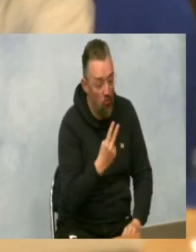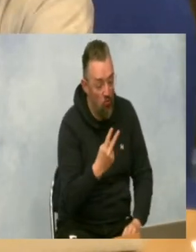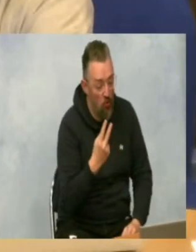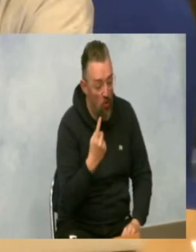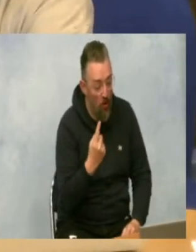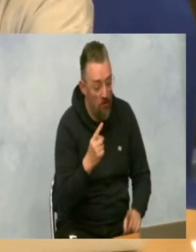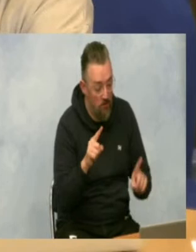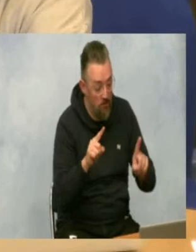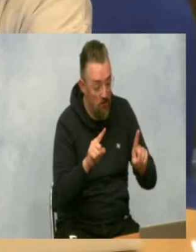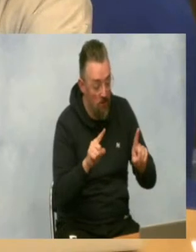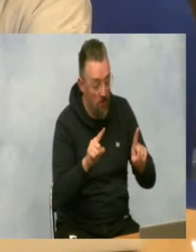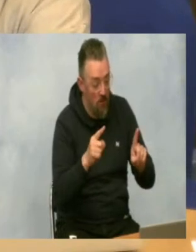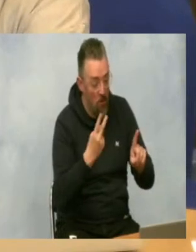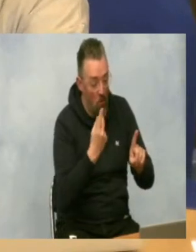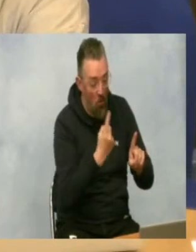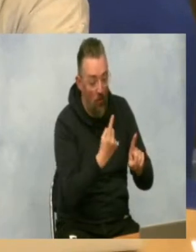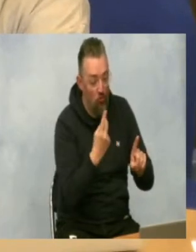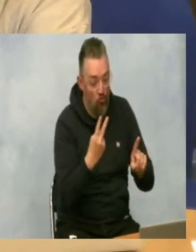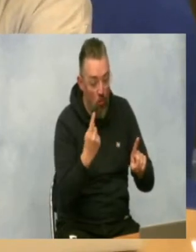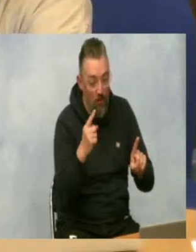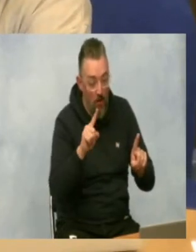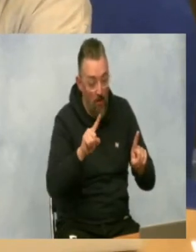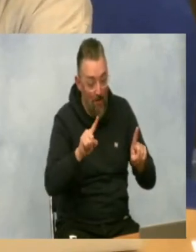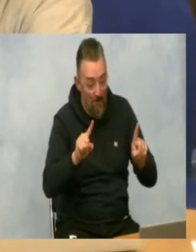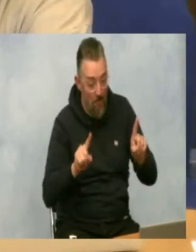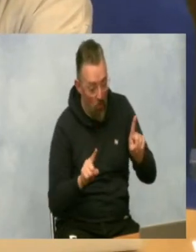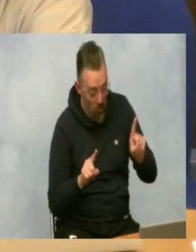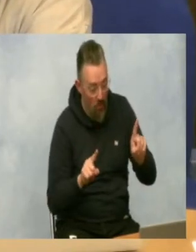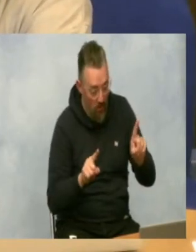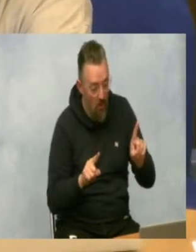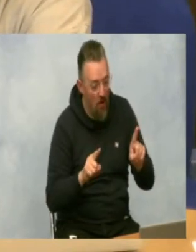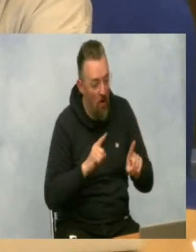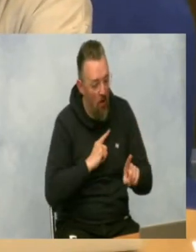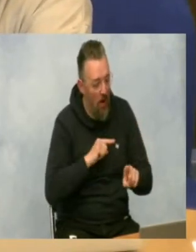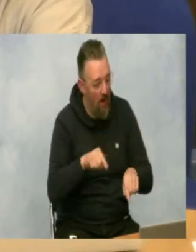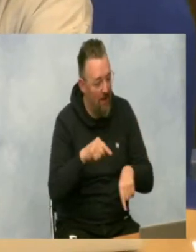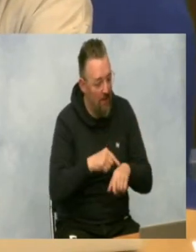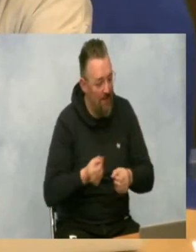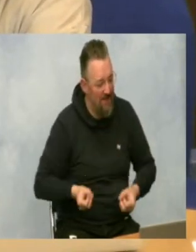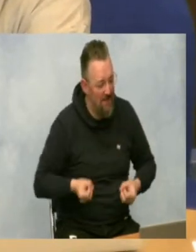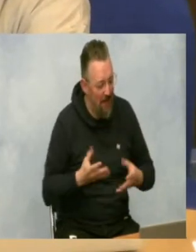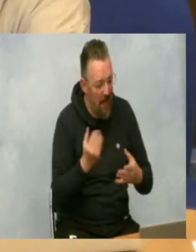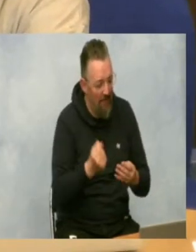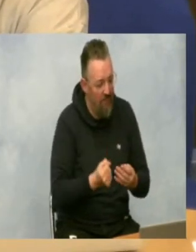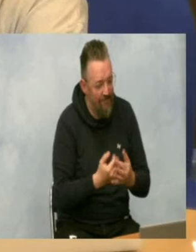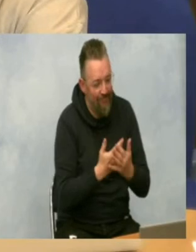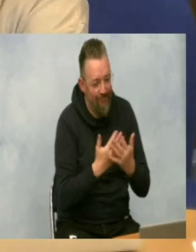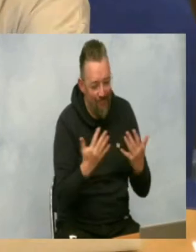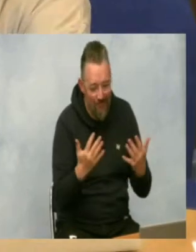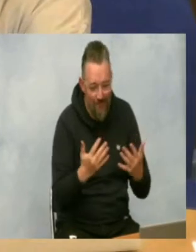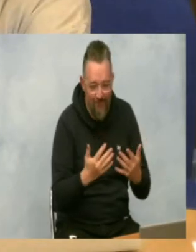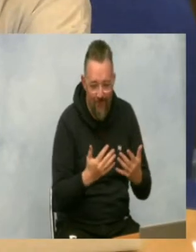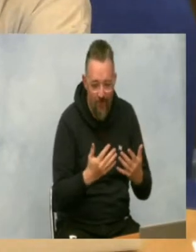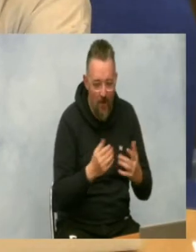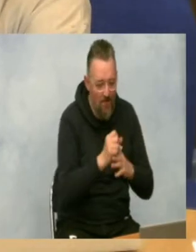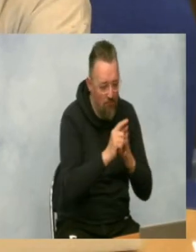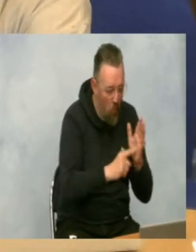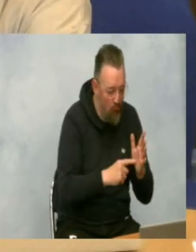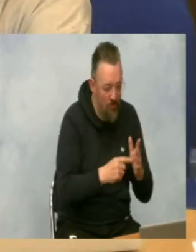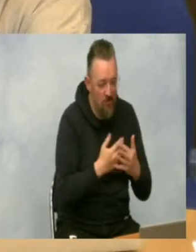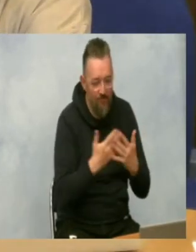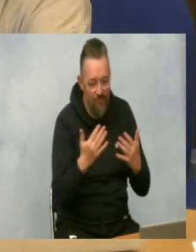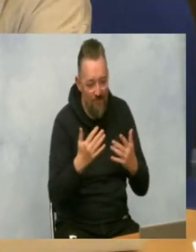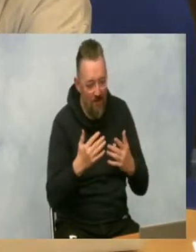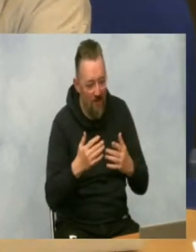behind profile, mainly reflecting the anticipated timing of spend on a number of multi-year and multi-project programmes,